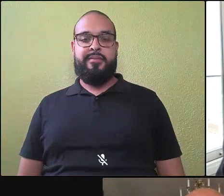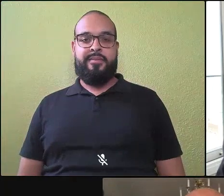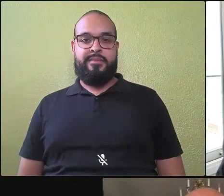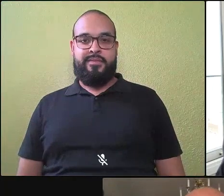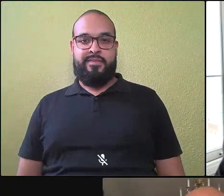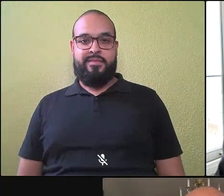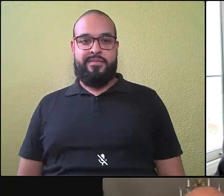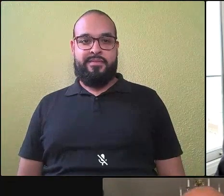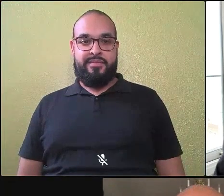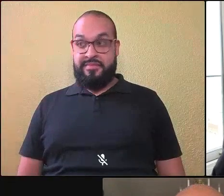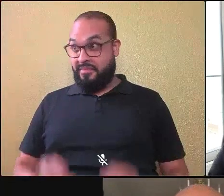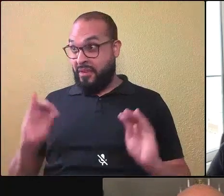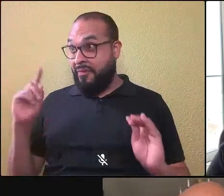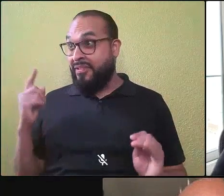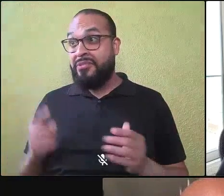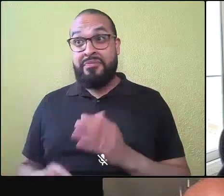This is one where nobody wants to go first.